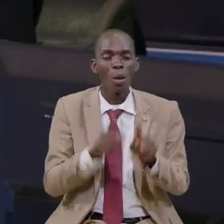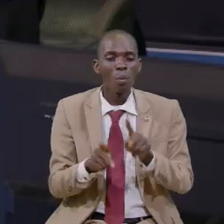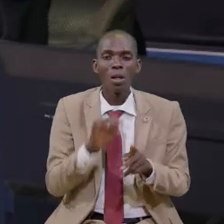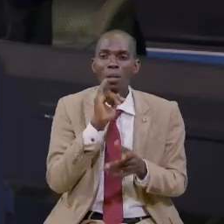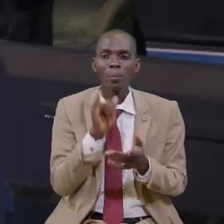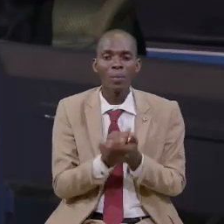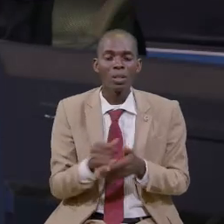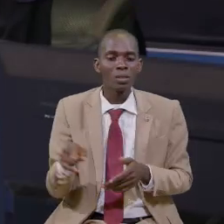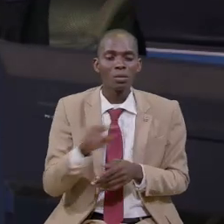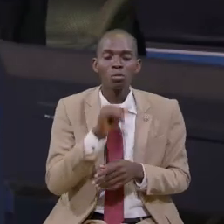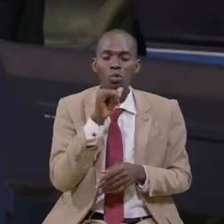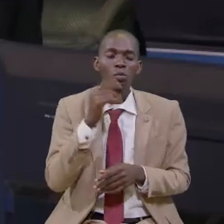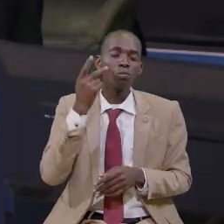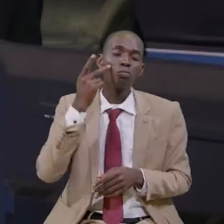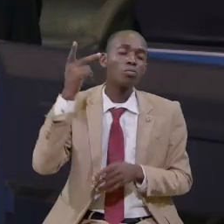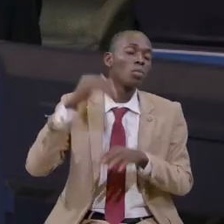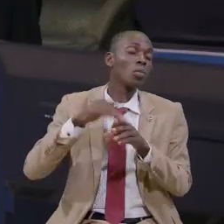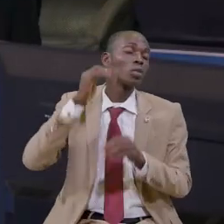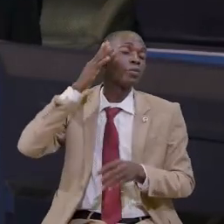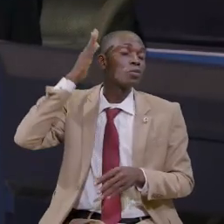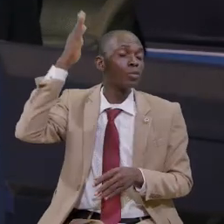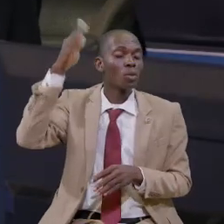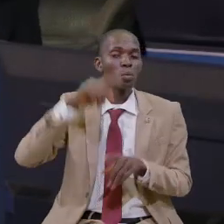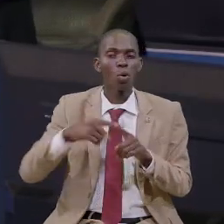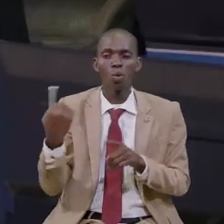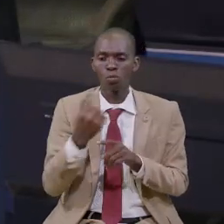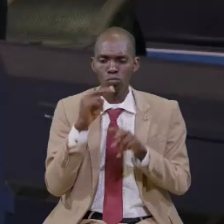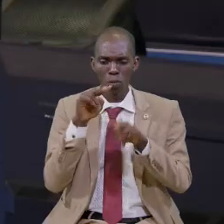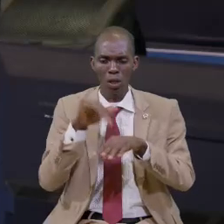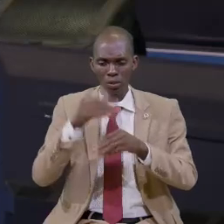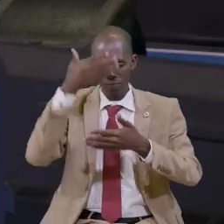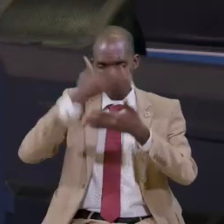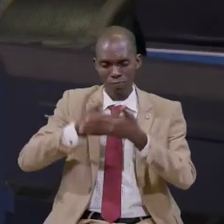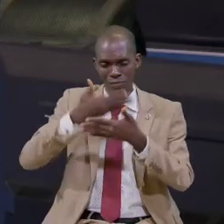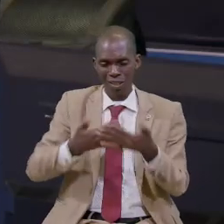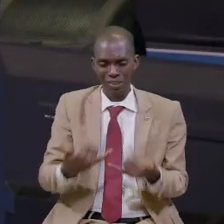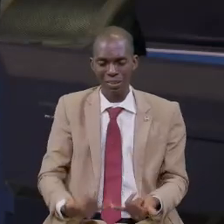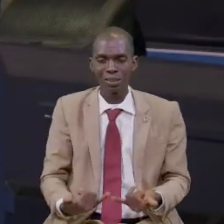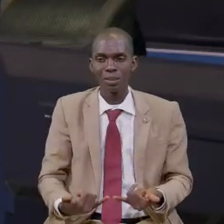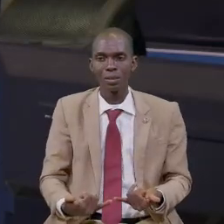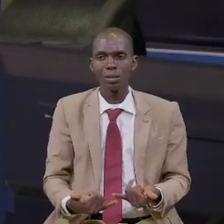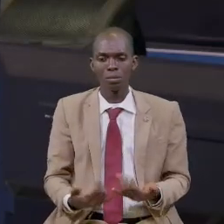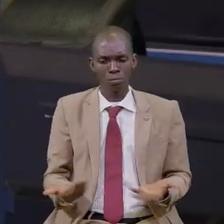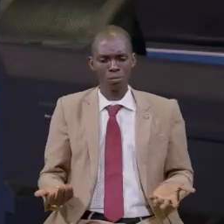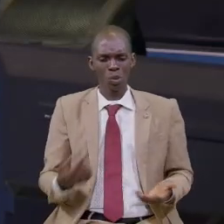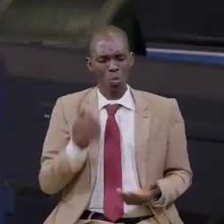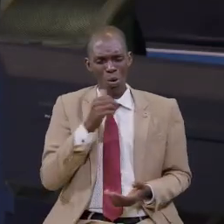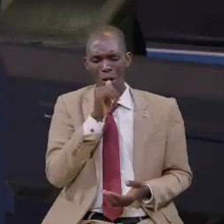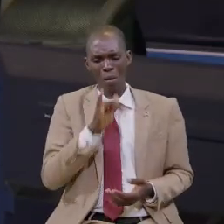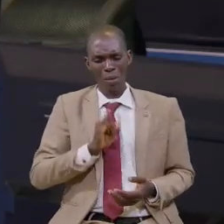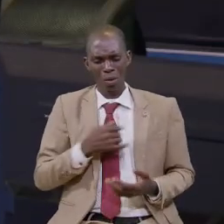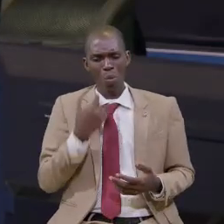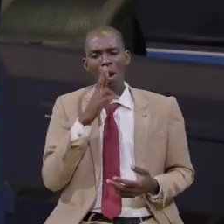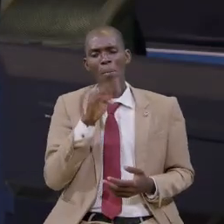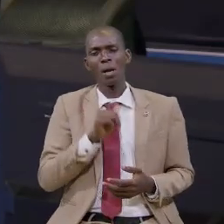future, they're looking at the present. At the present, who am I? A man, a slave